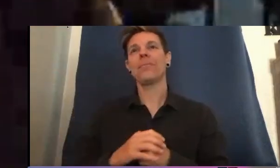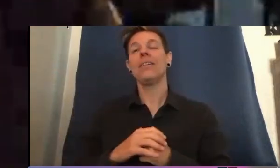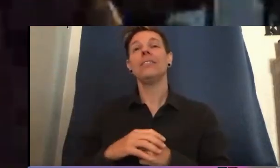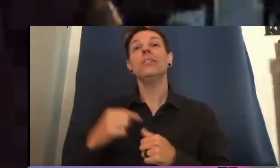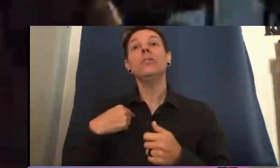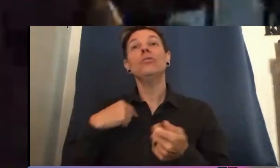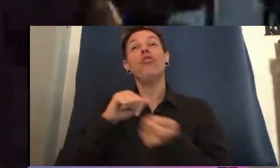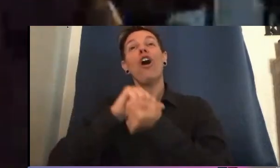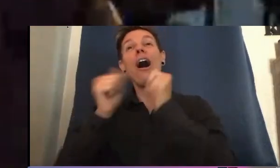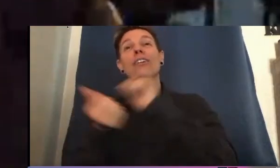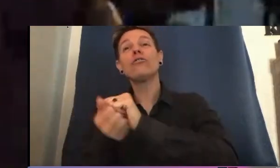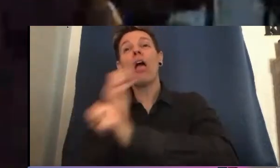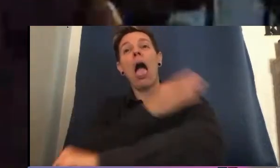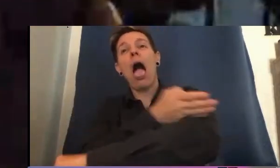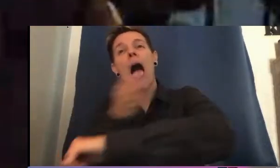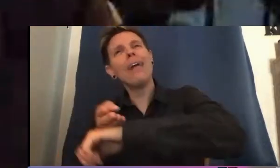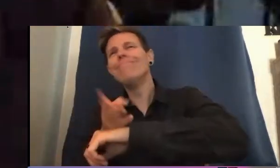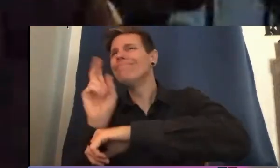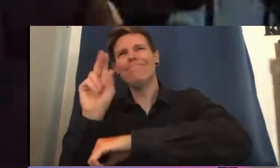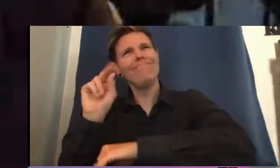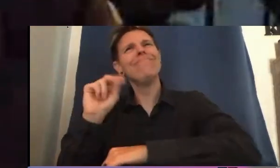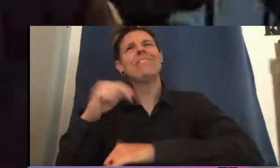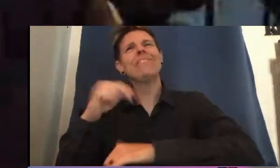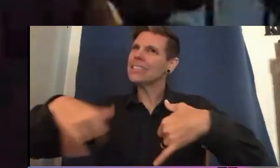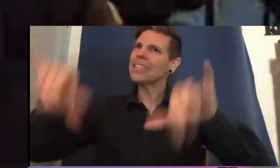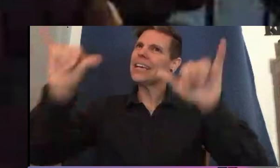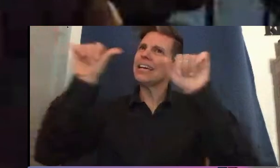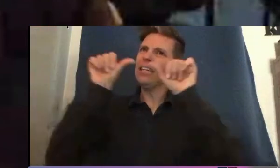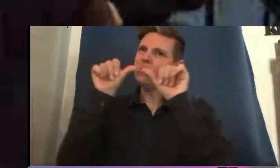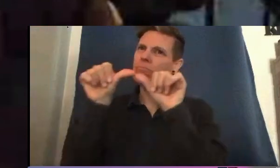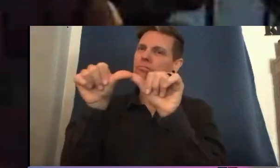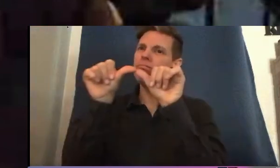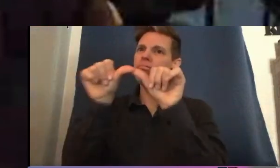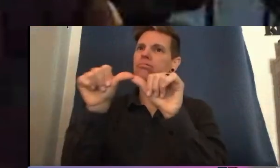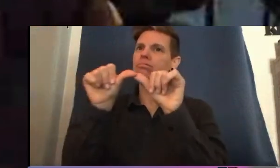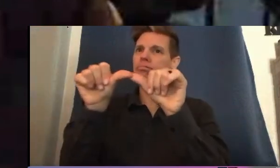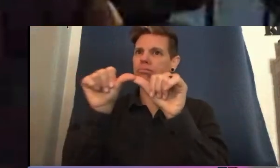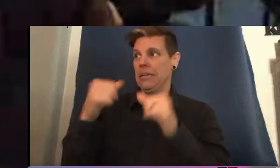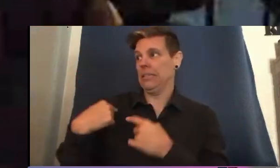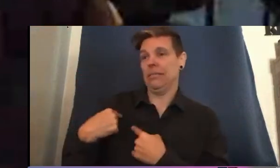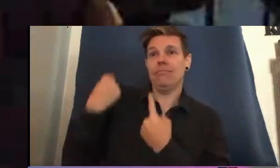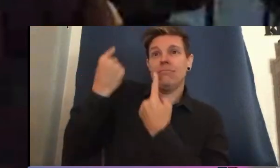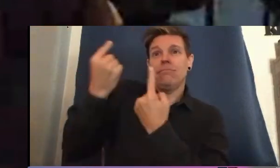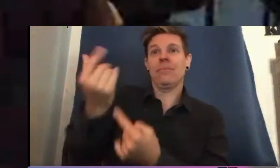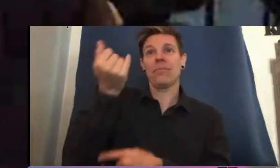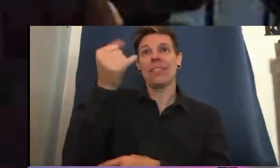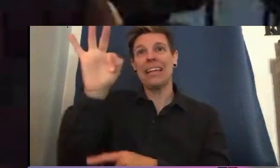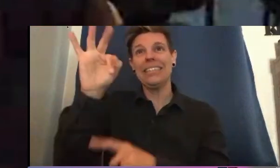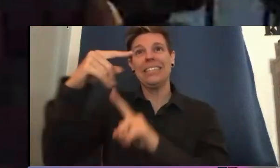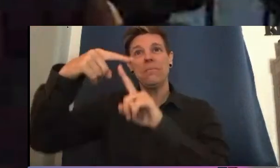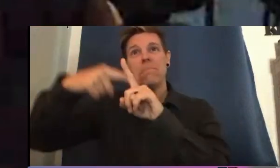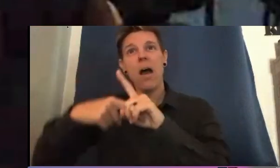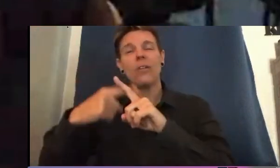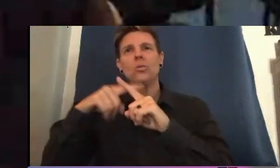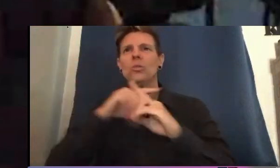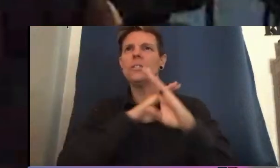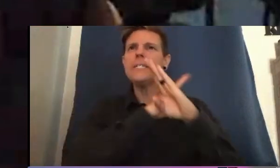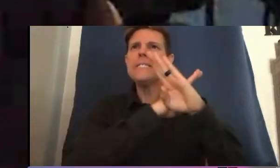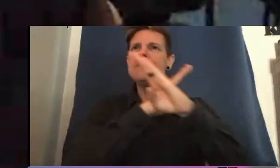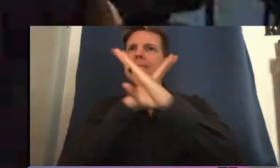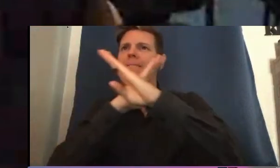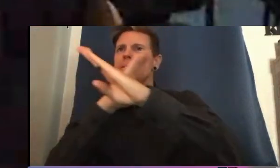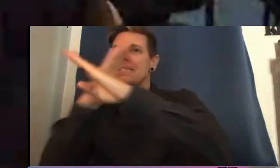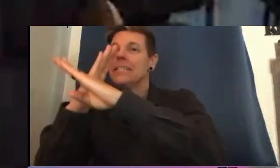consistent for these last 19 months as it relates to some of the prevention measures. It is a new novel disease. We do